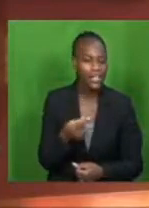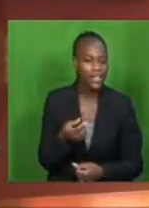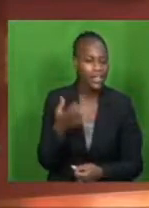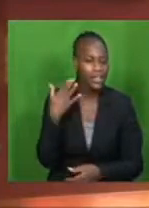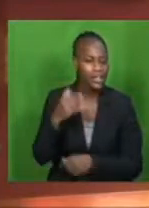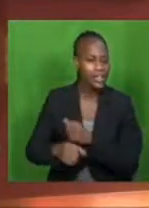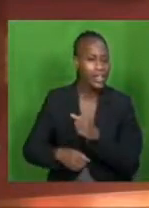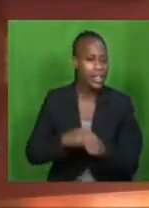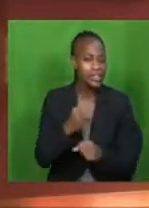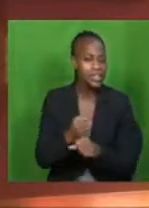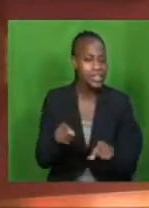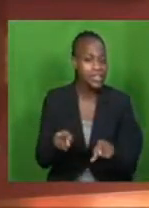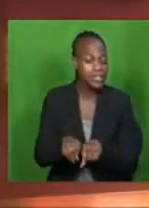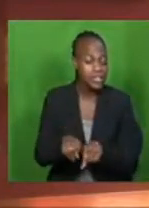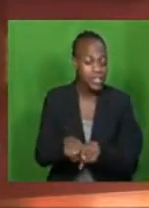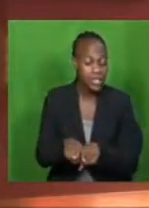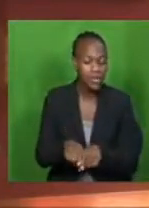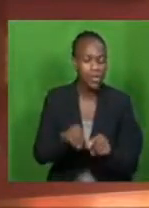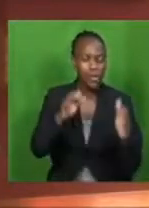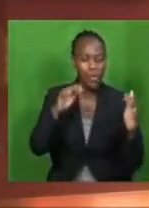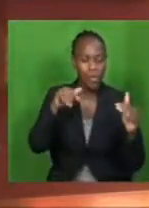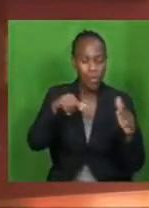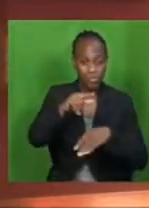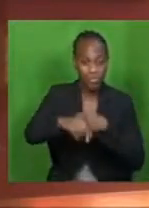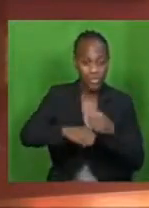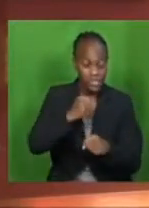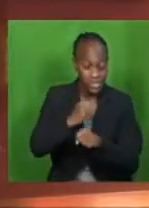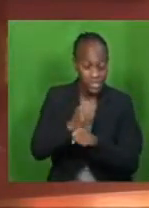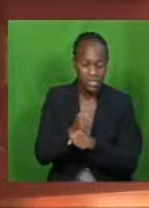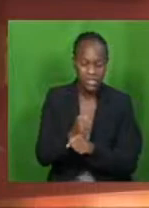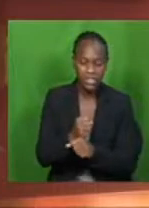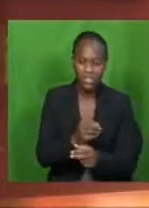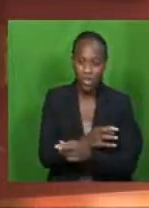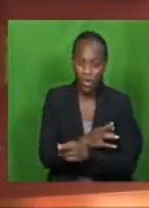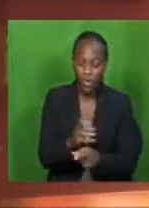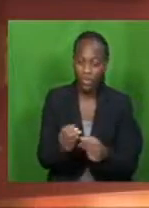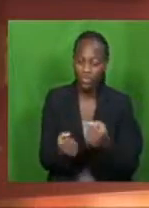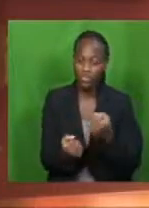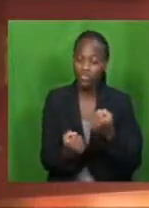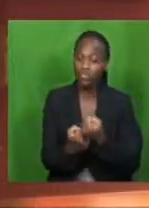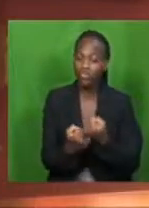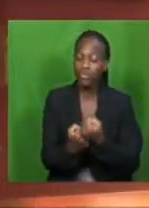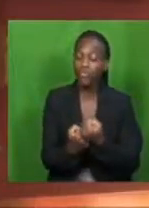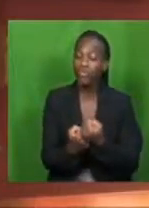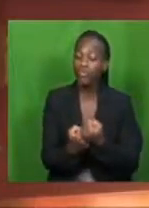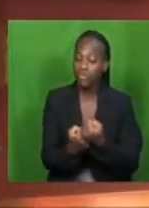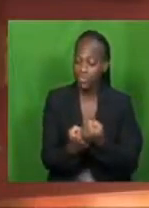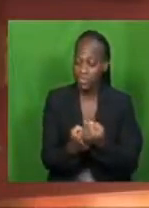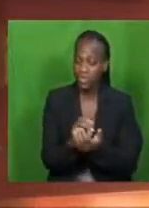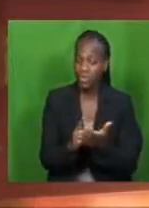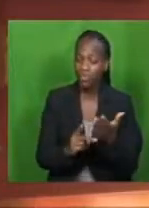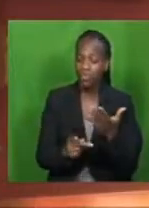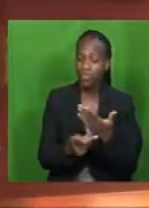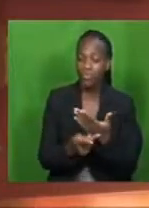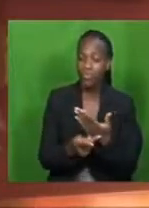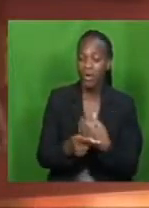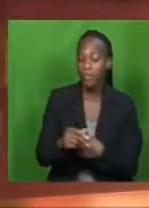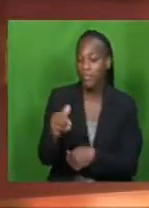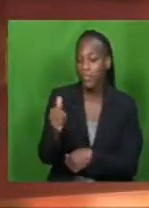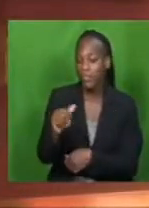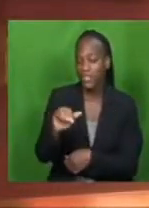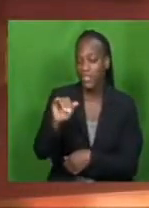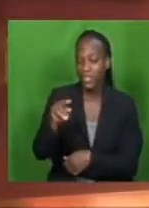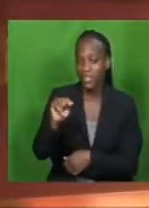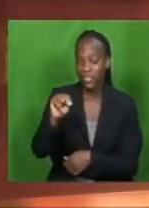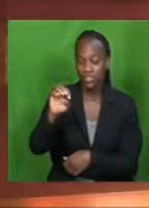is prepared to support our efforts on June 10th, Friday, by leading